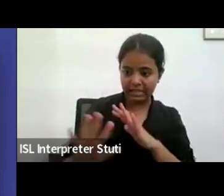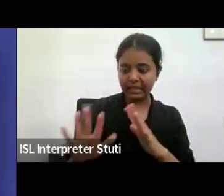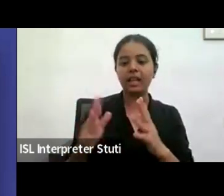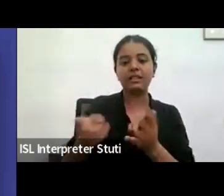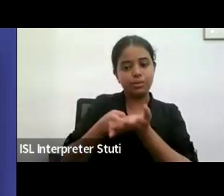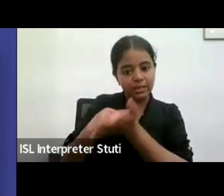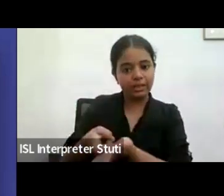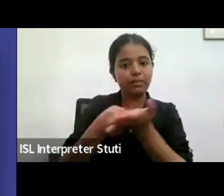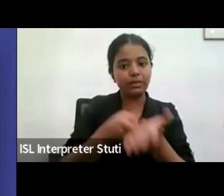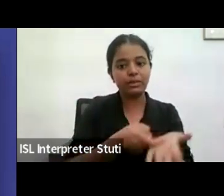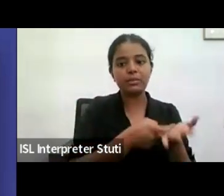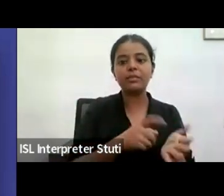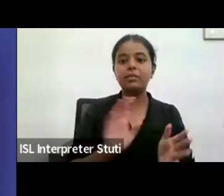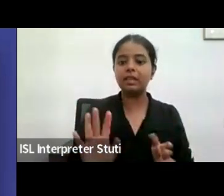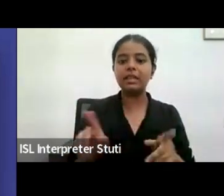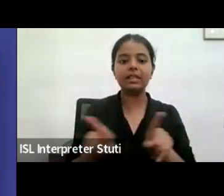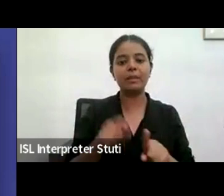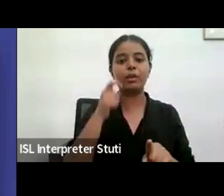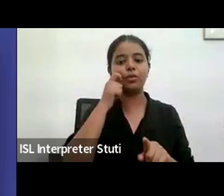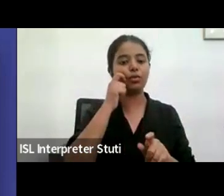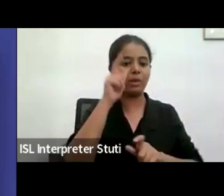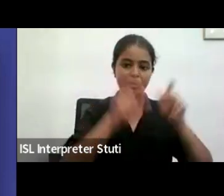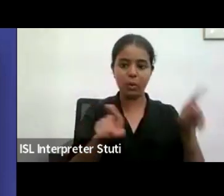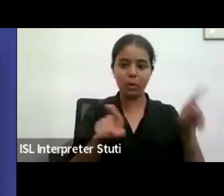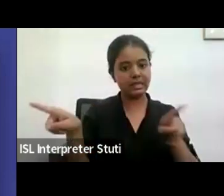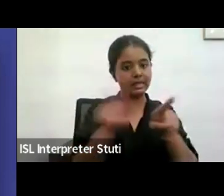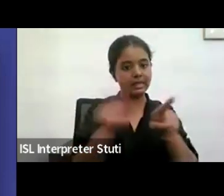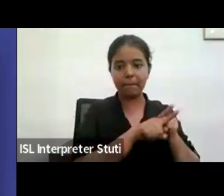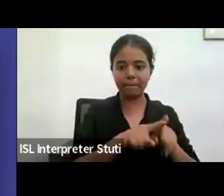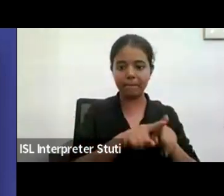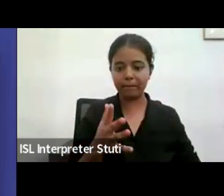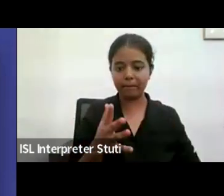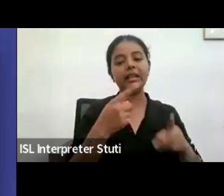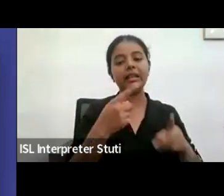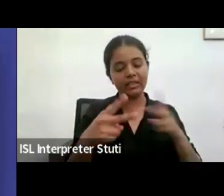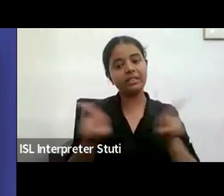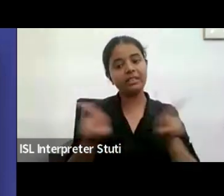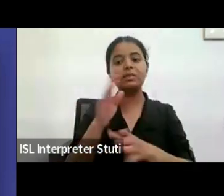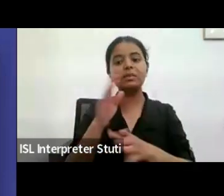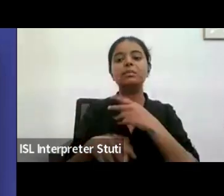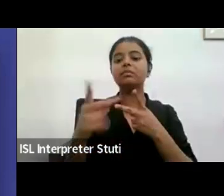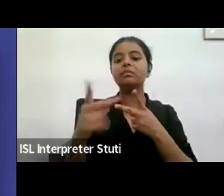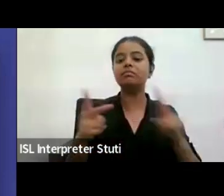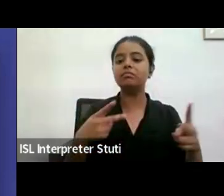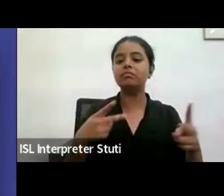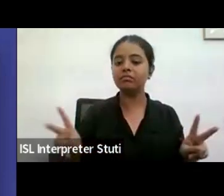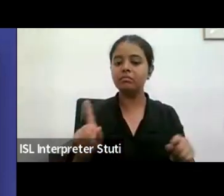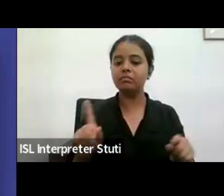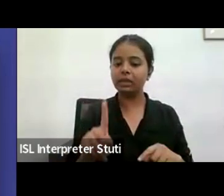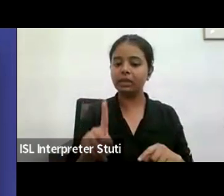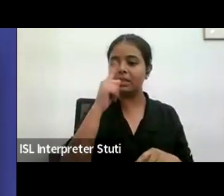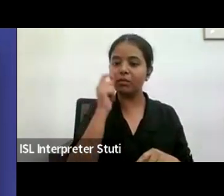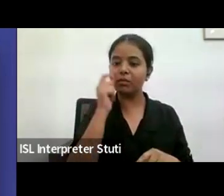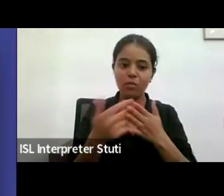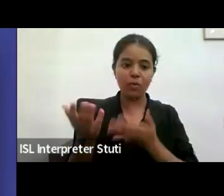of human diversity, the difference between men and women. And then it also talks about the evolving